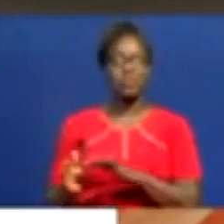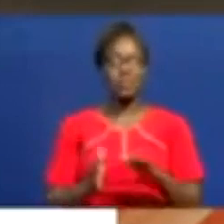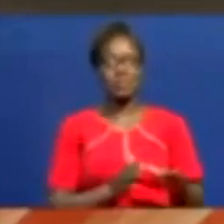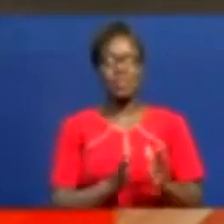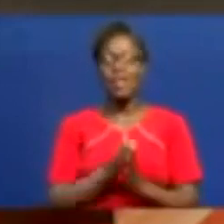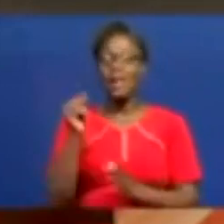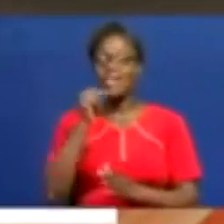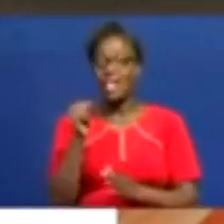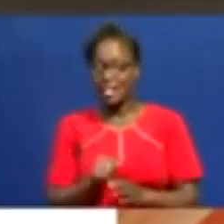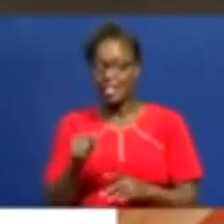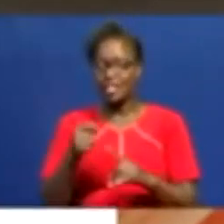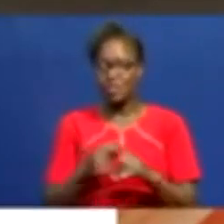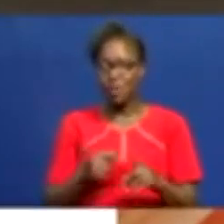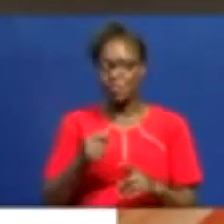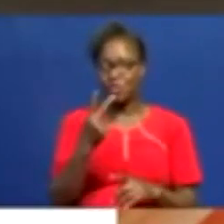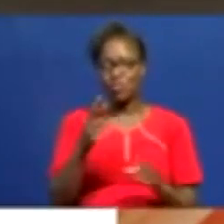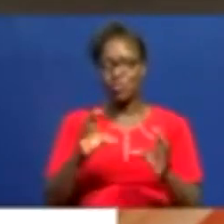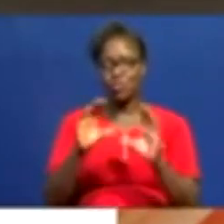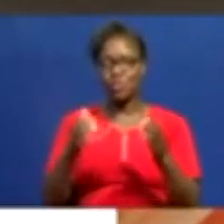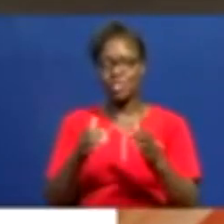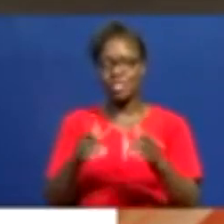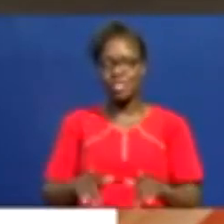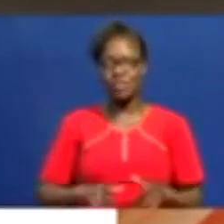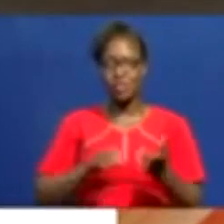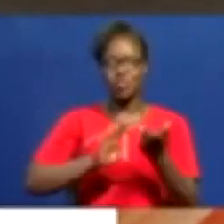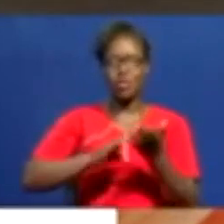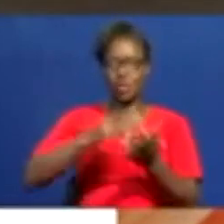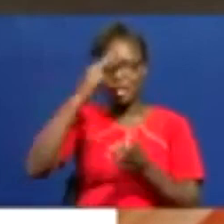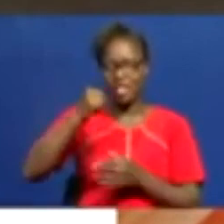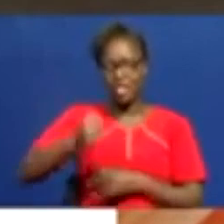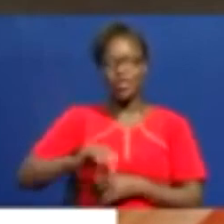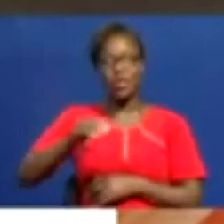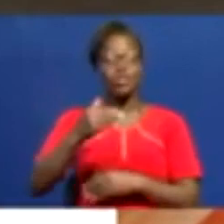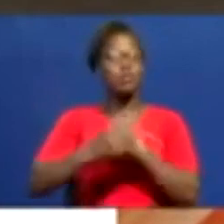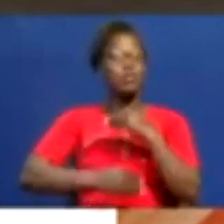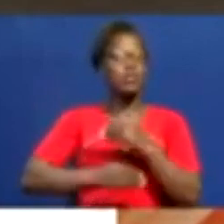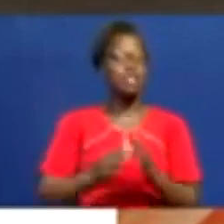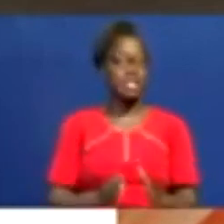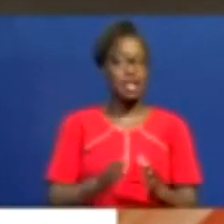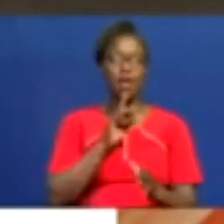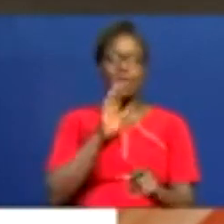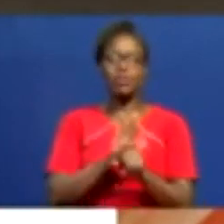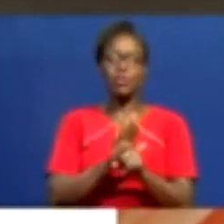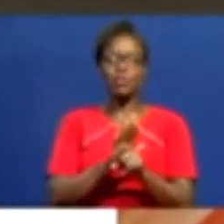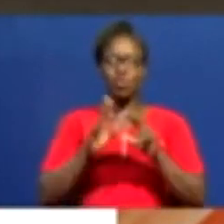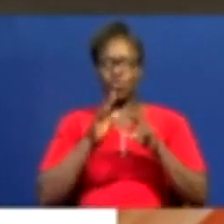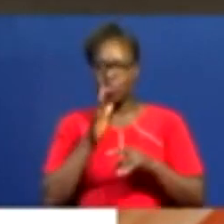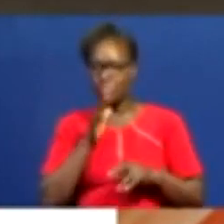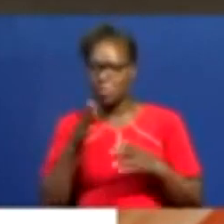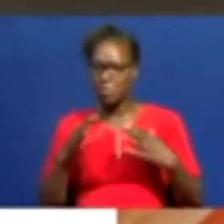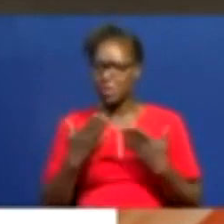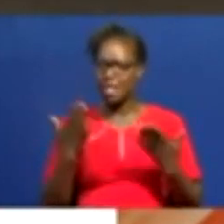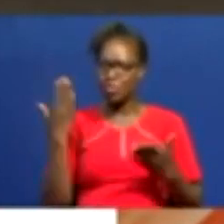Elders from the Kipsigis and Kuria communities living along the Migori and Narok County borders have pledged to speak to their people to end